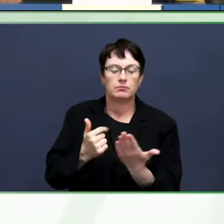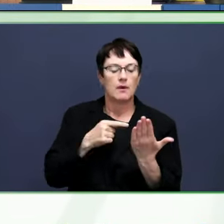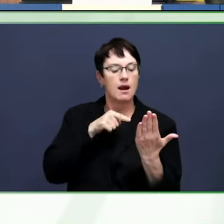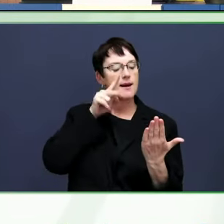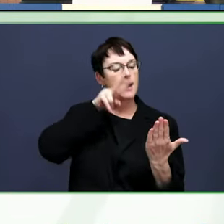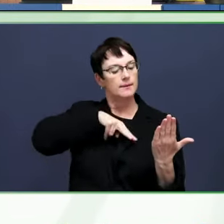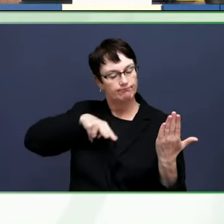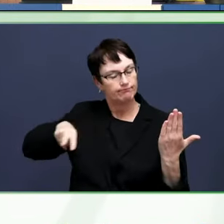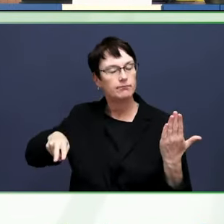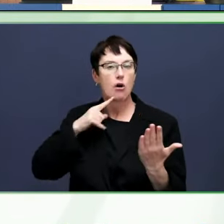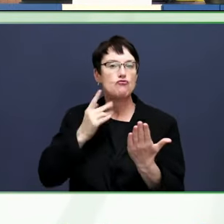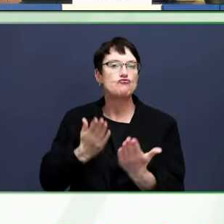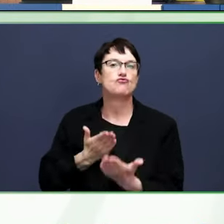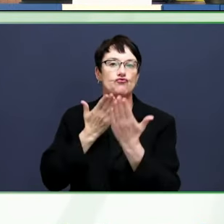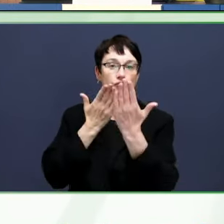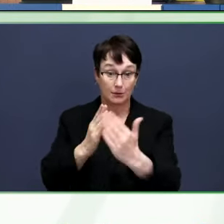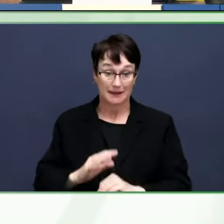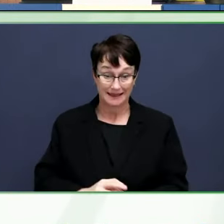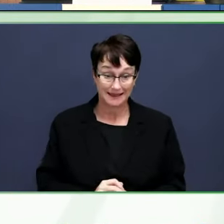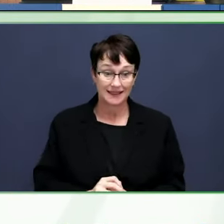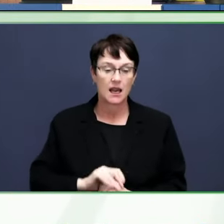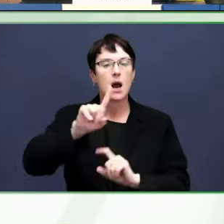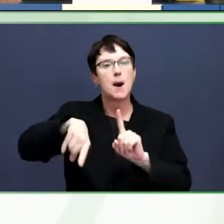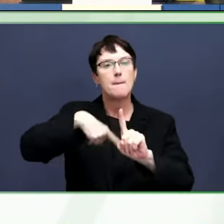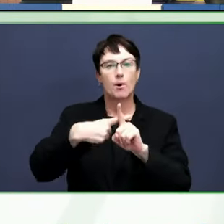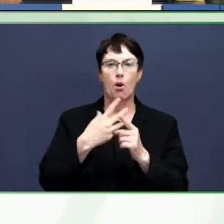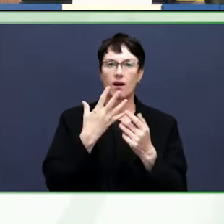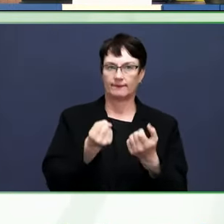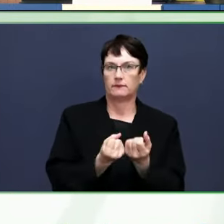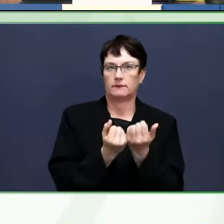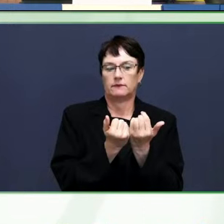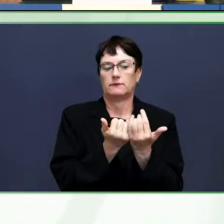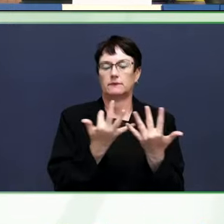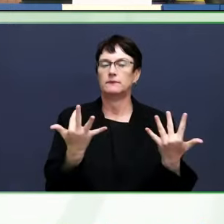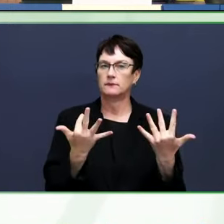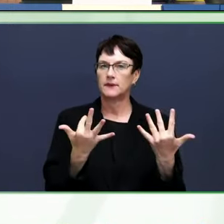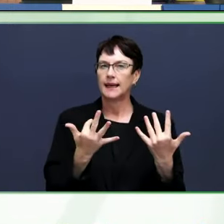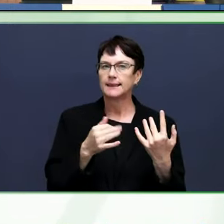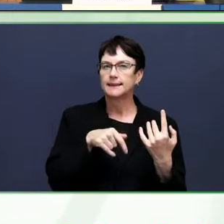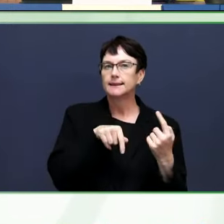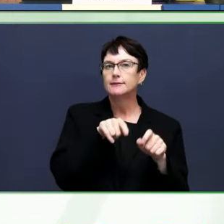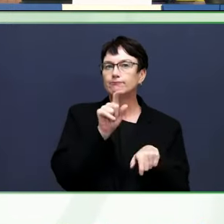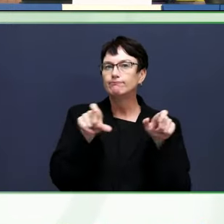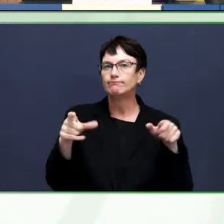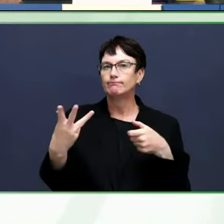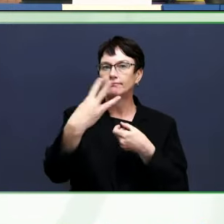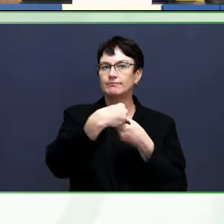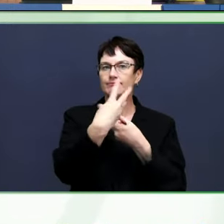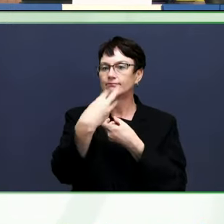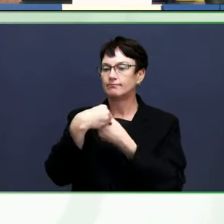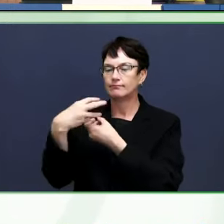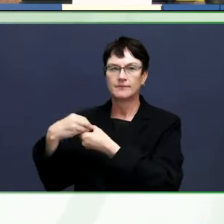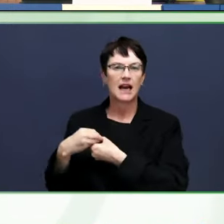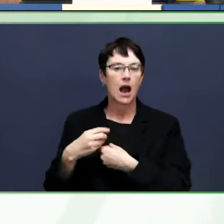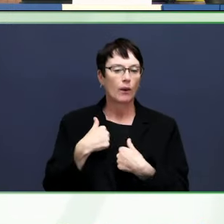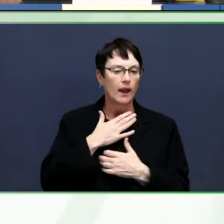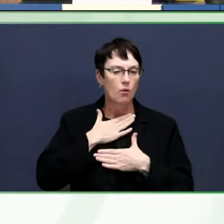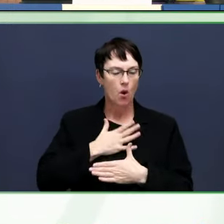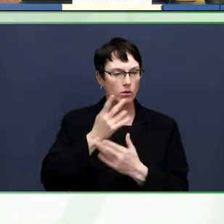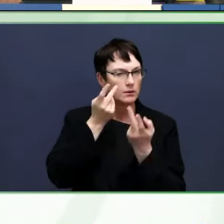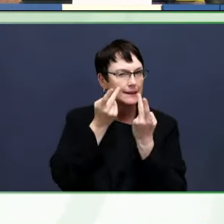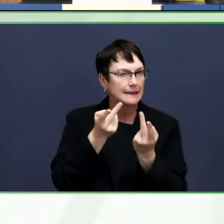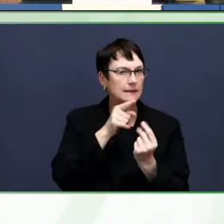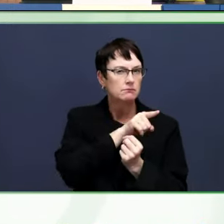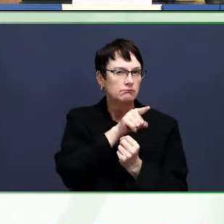a multi-stakeholder approach, combining the perspectives of policy practice and research. We